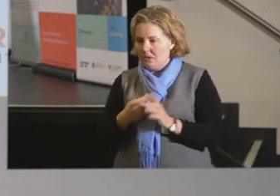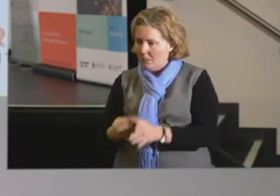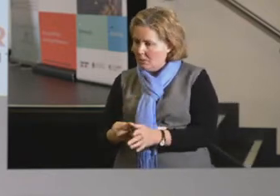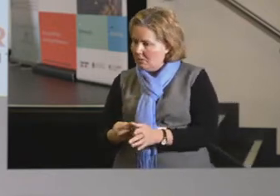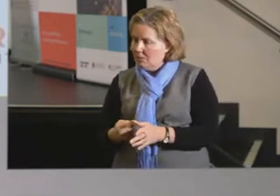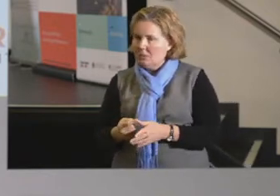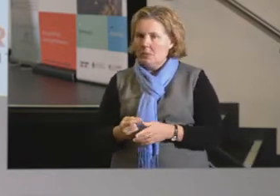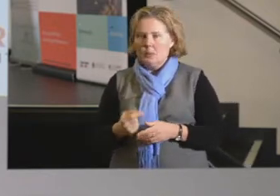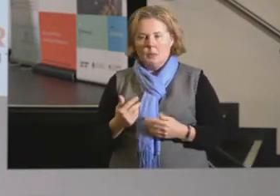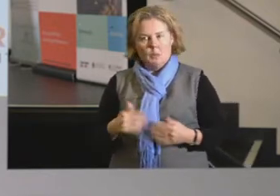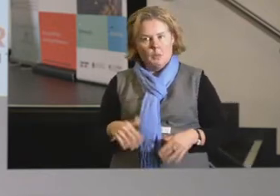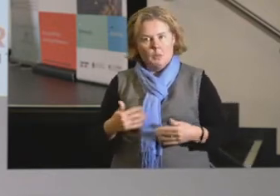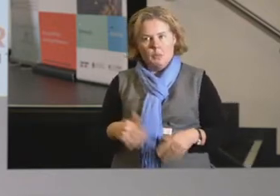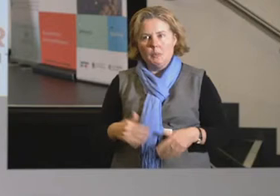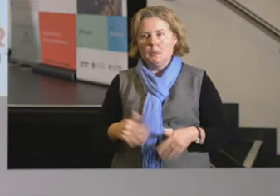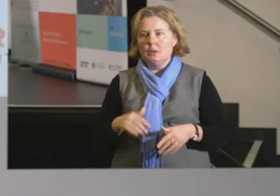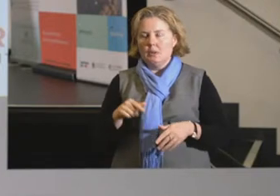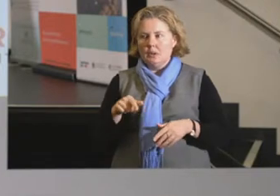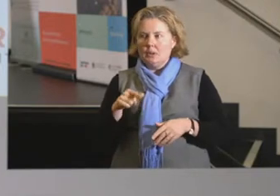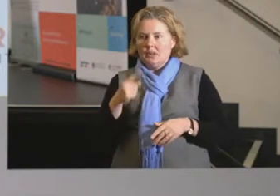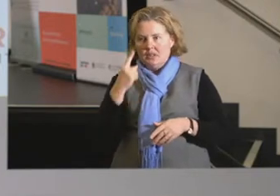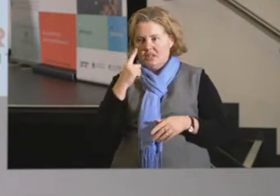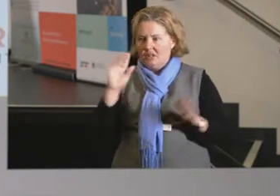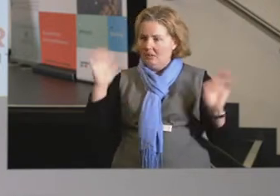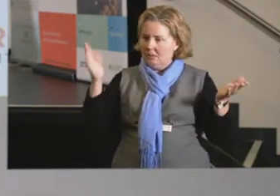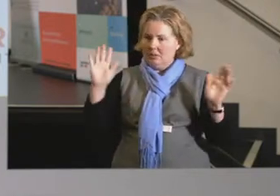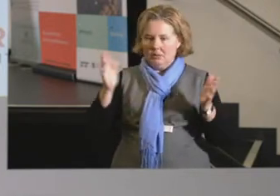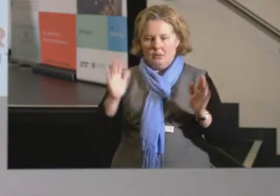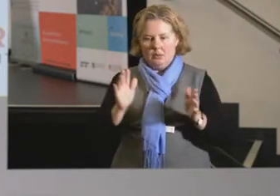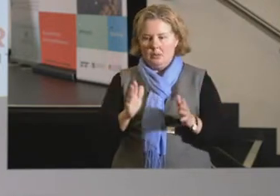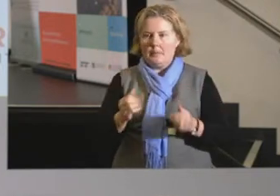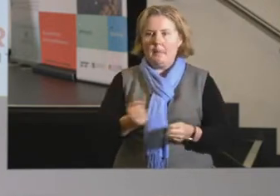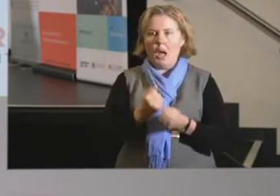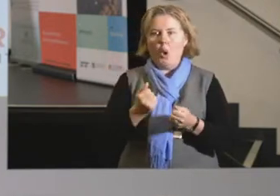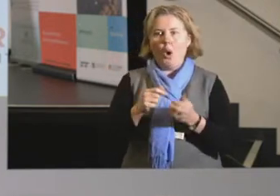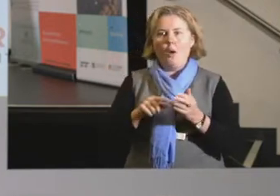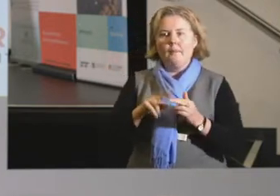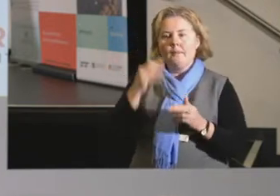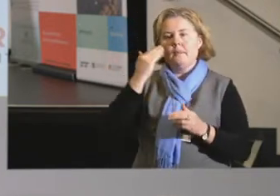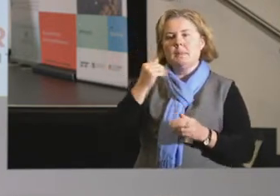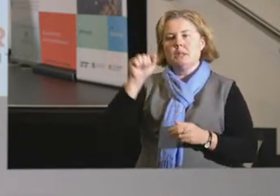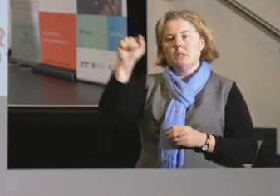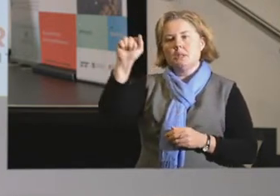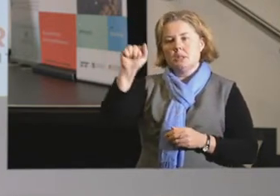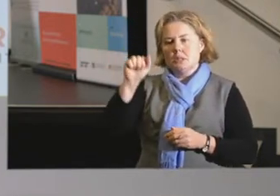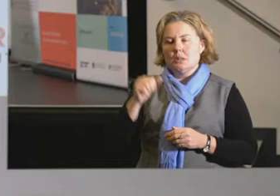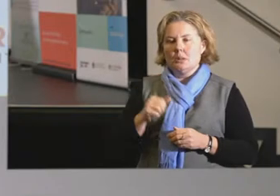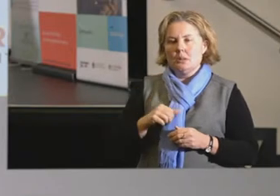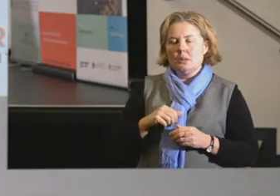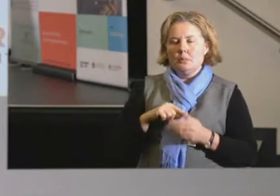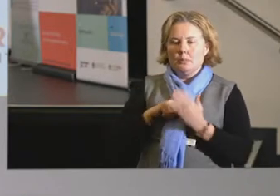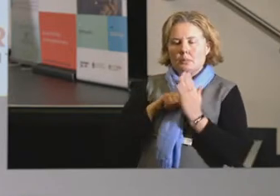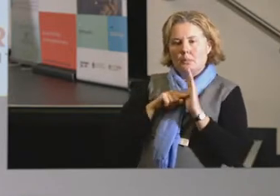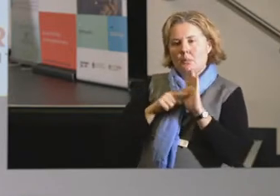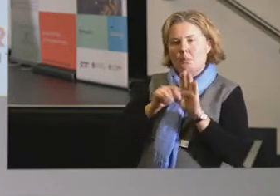it's, as you say, a failure of the progressive feminist movement on certain areas, a failure of the progressive